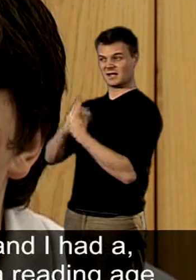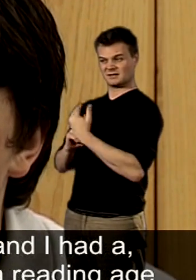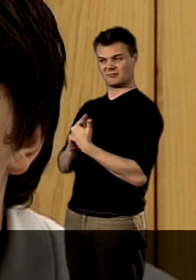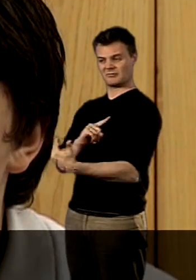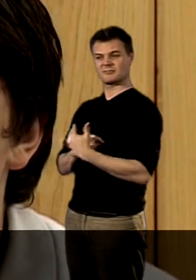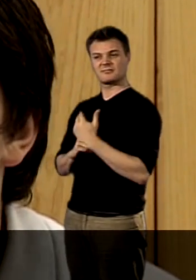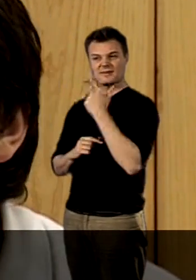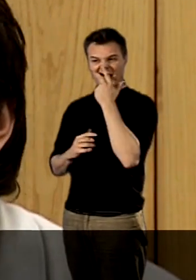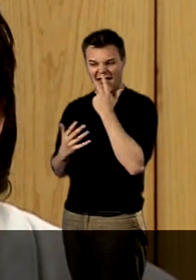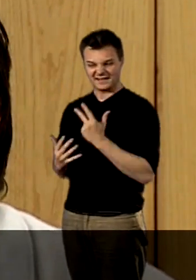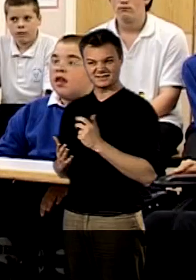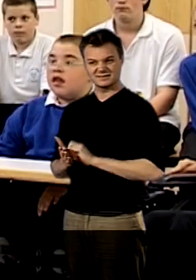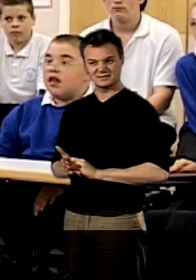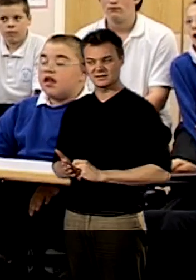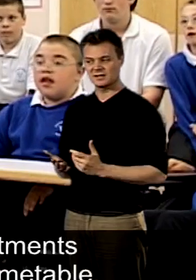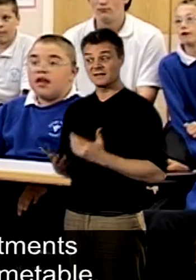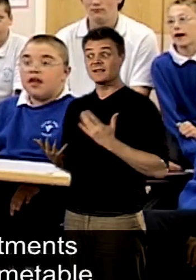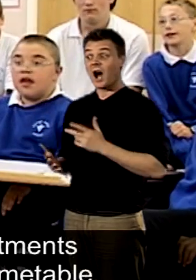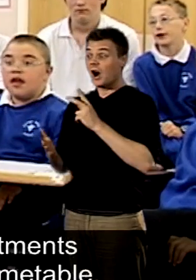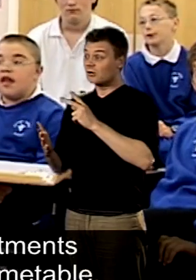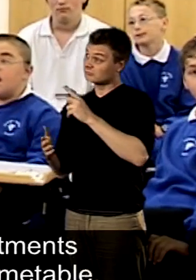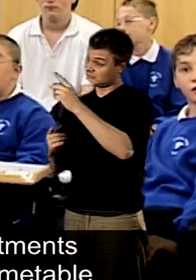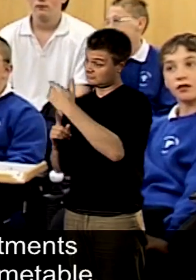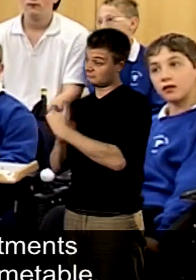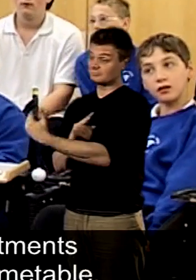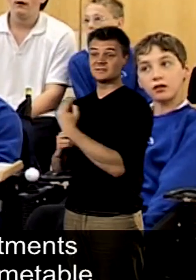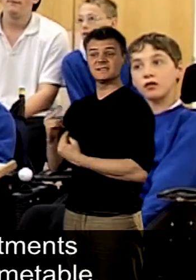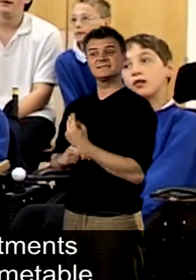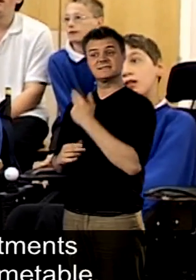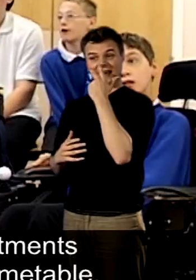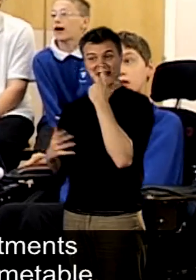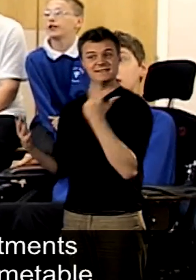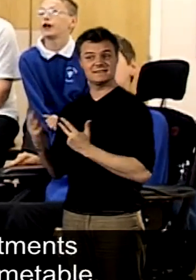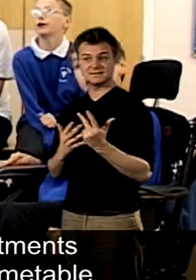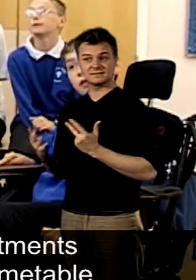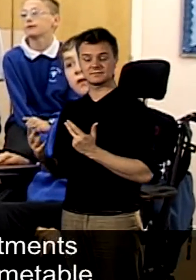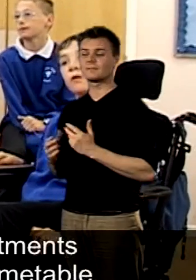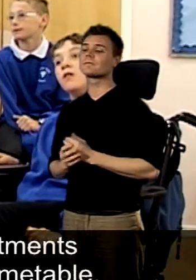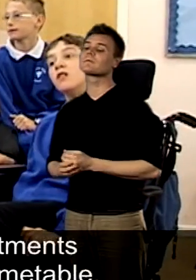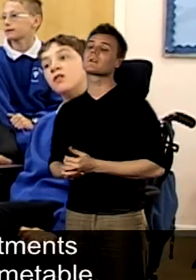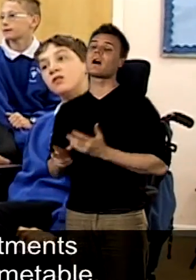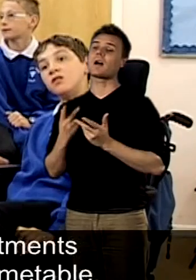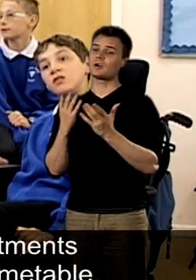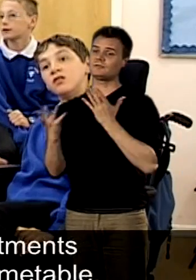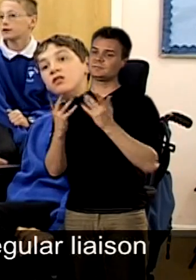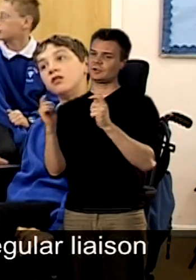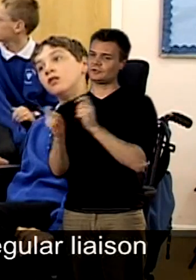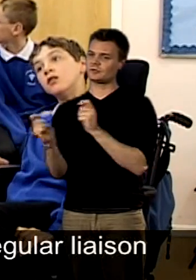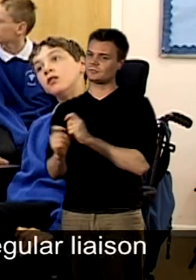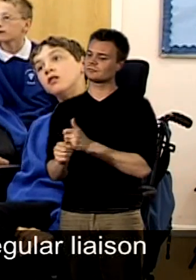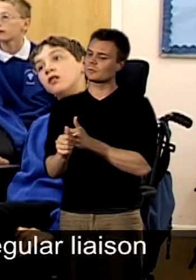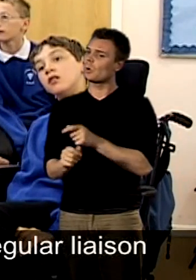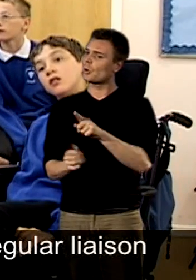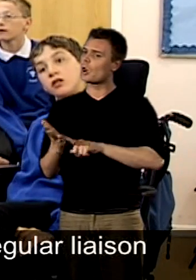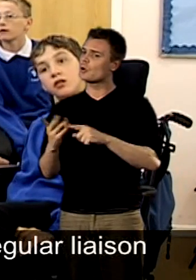I got a reading age of 18 now. Other successful reasonable adjustments to support Luke include a flexible timetable, the use of a